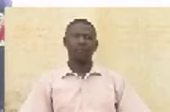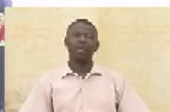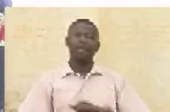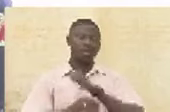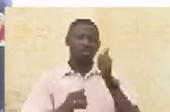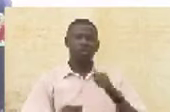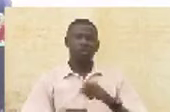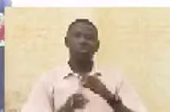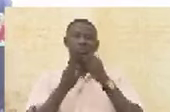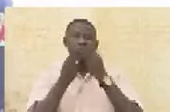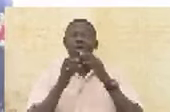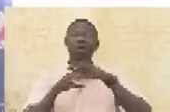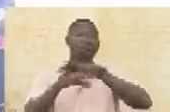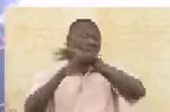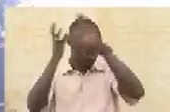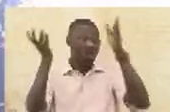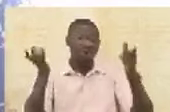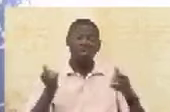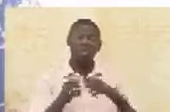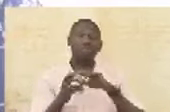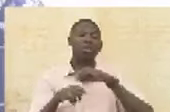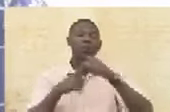made to eat.